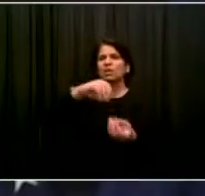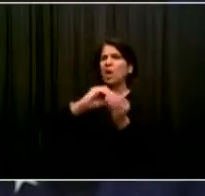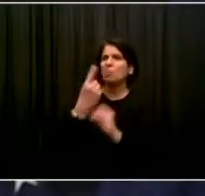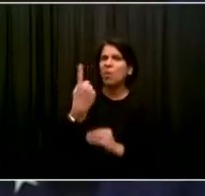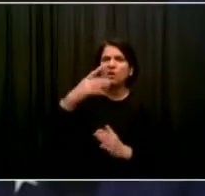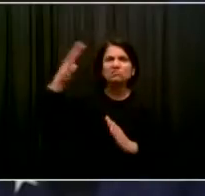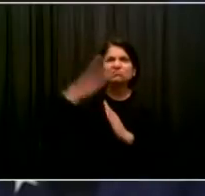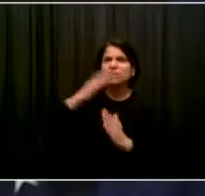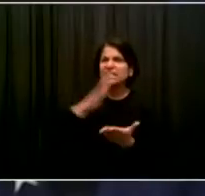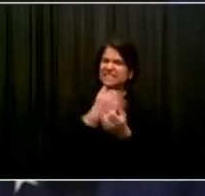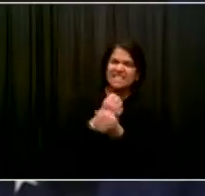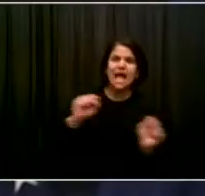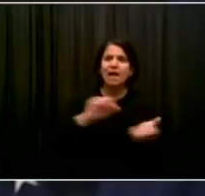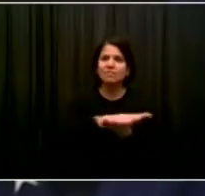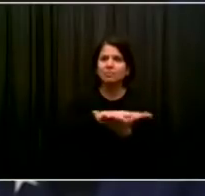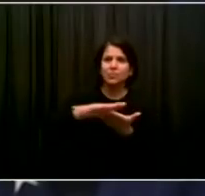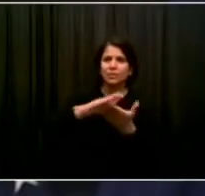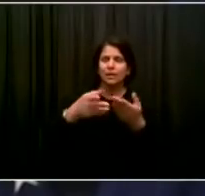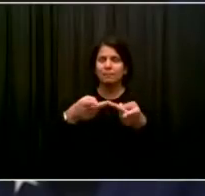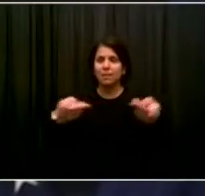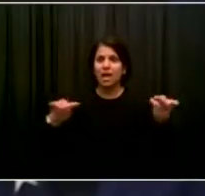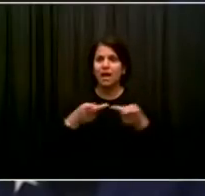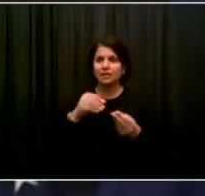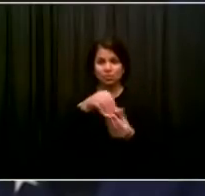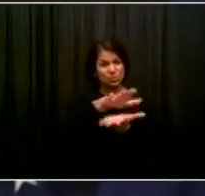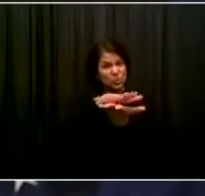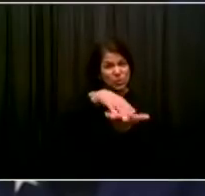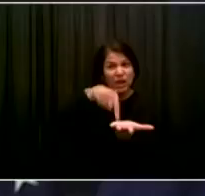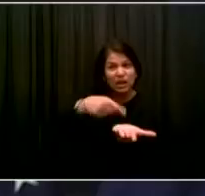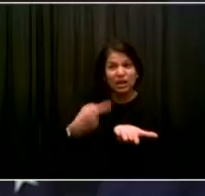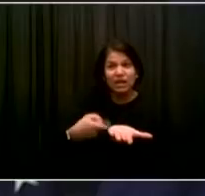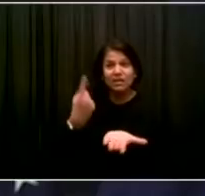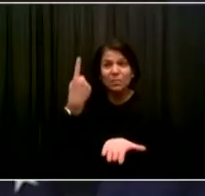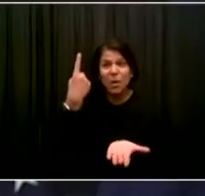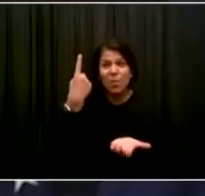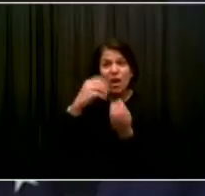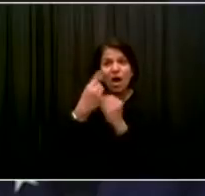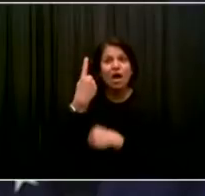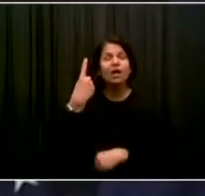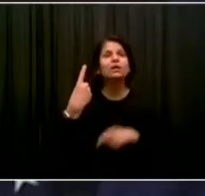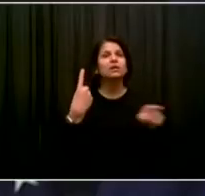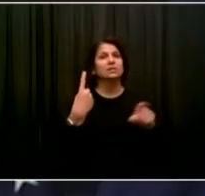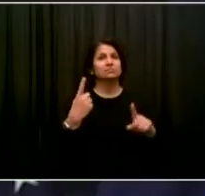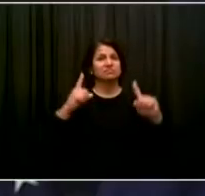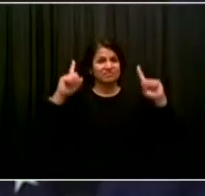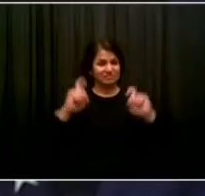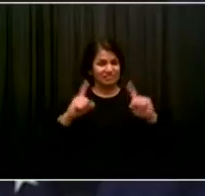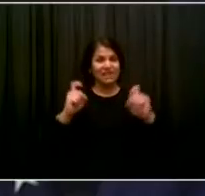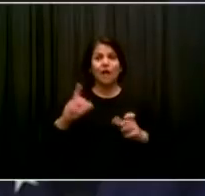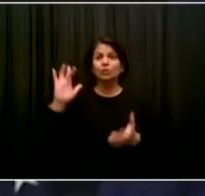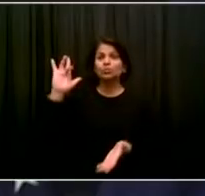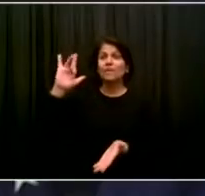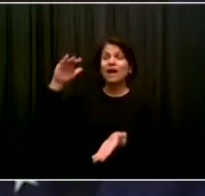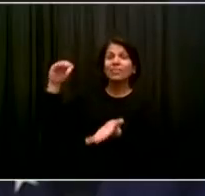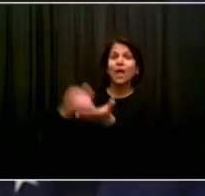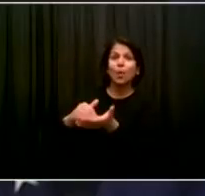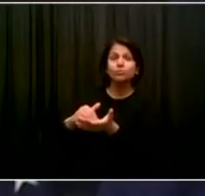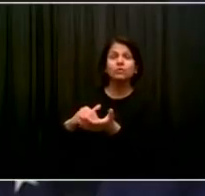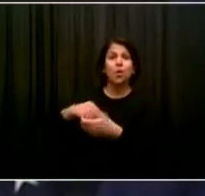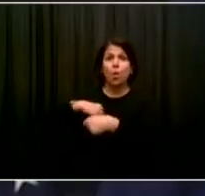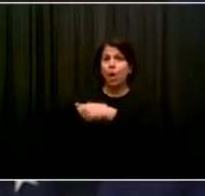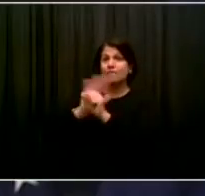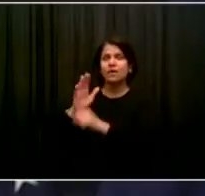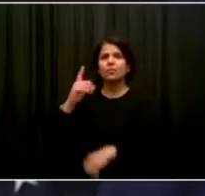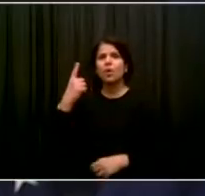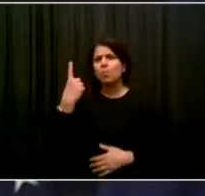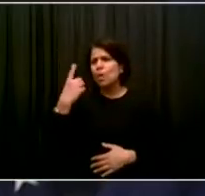And so our most recent data, with all the testing that we've done and the 25,000 cases, only 1% of those